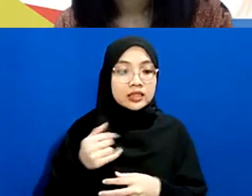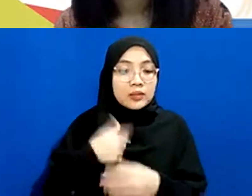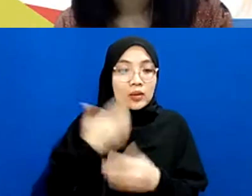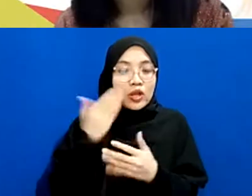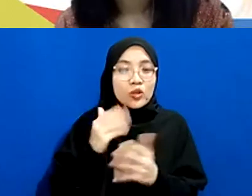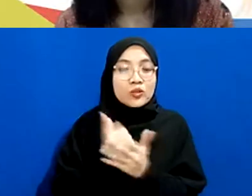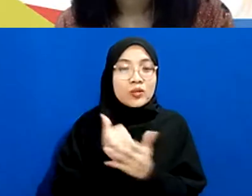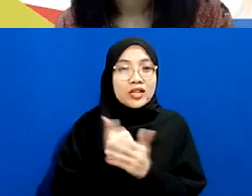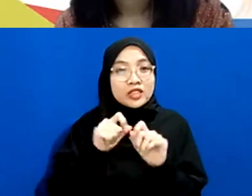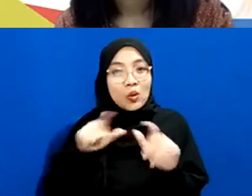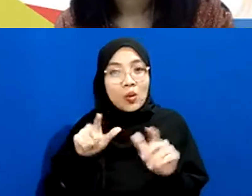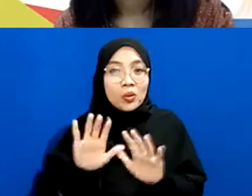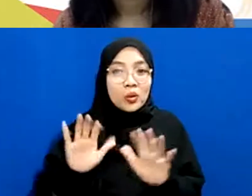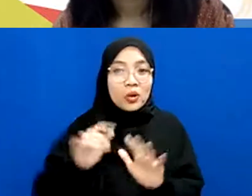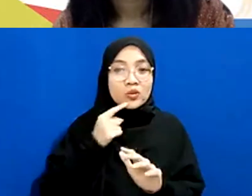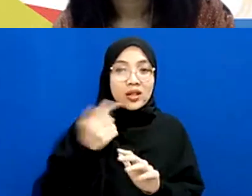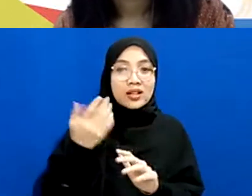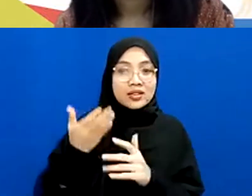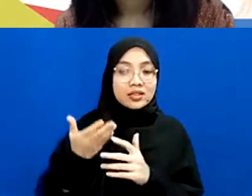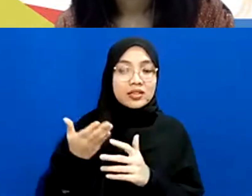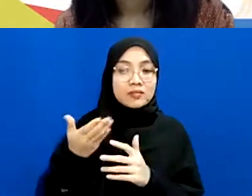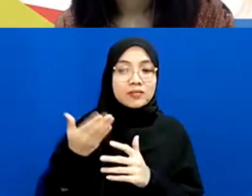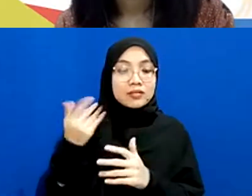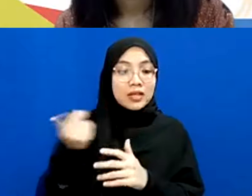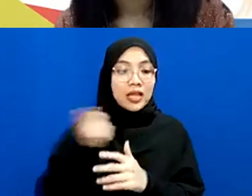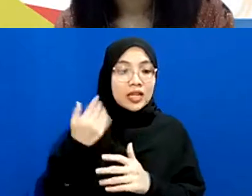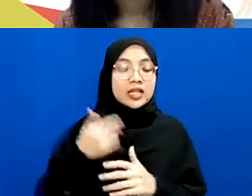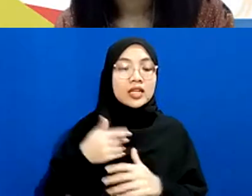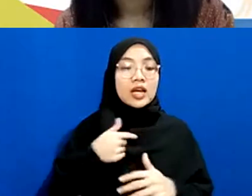access, but I'm trying to